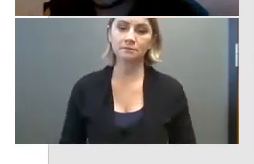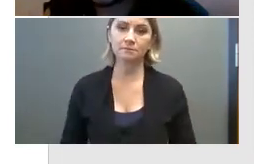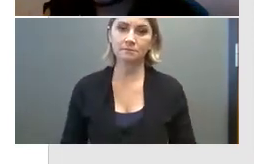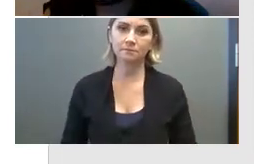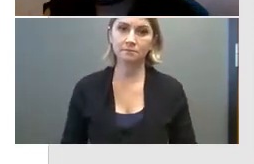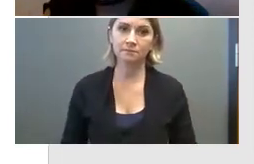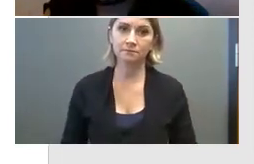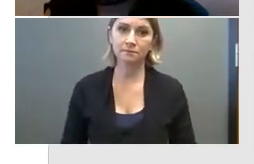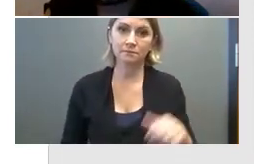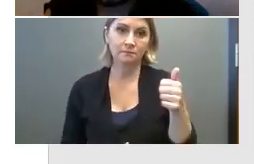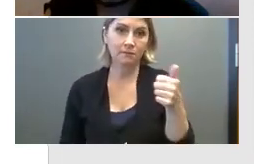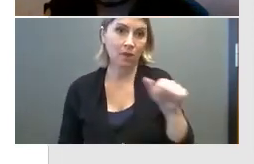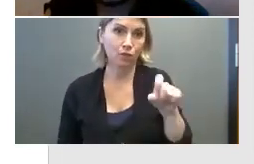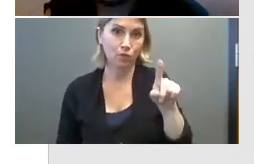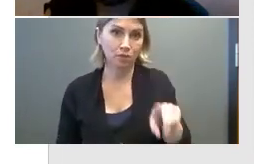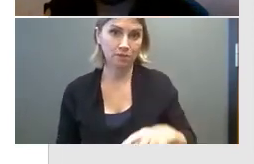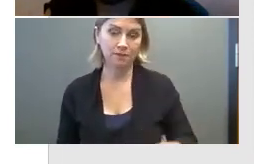Any other questions?